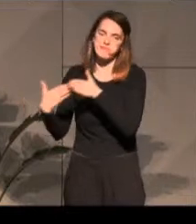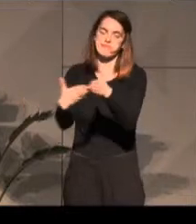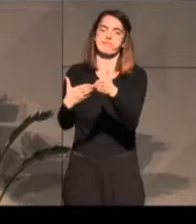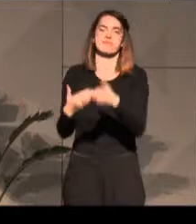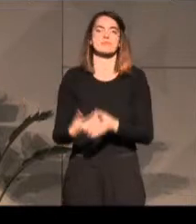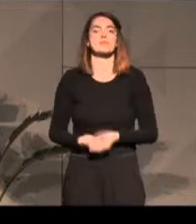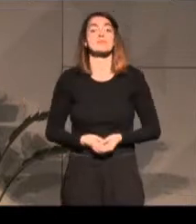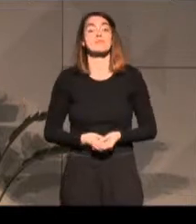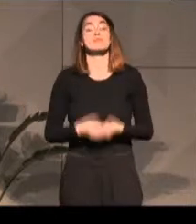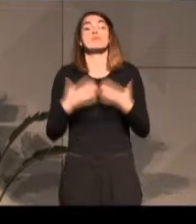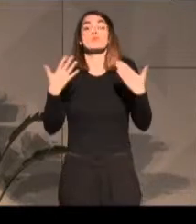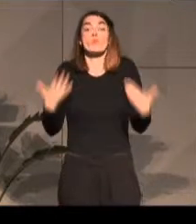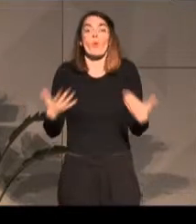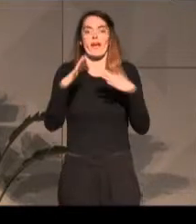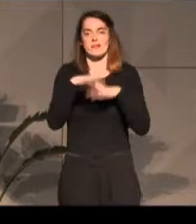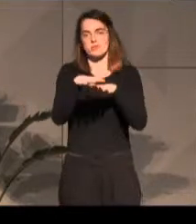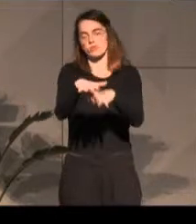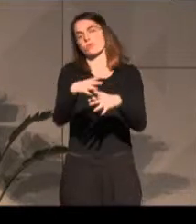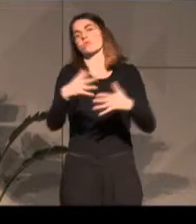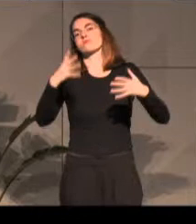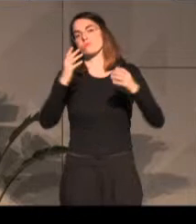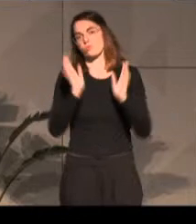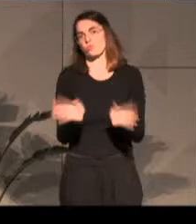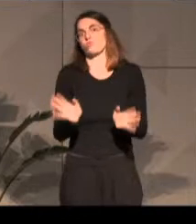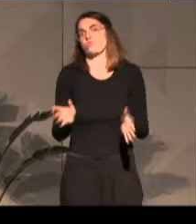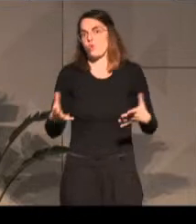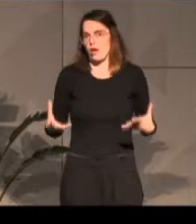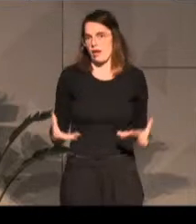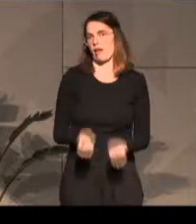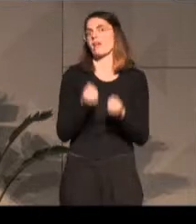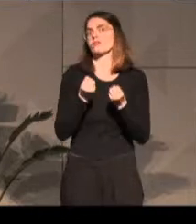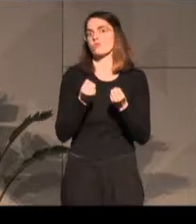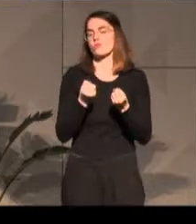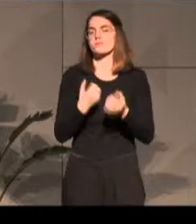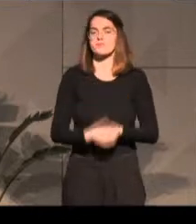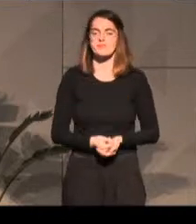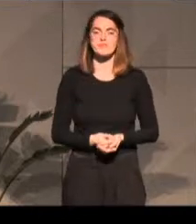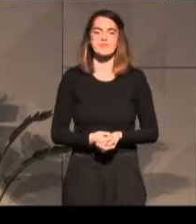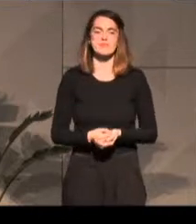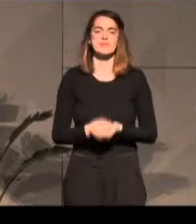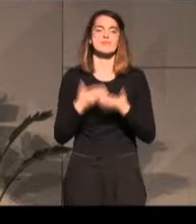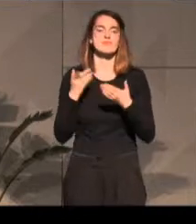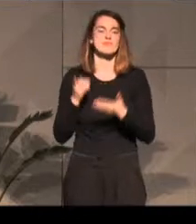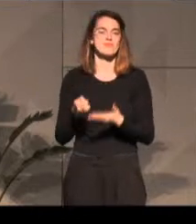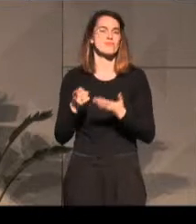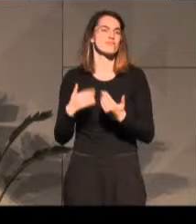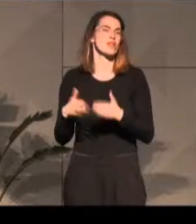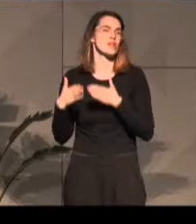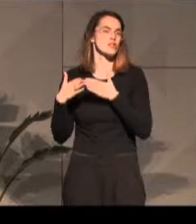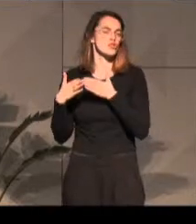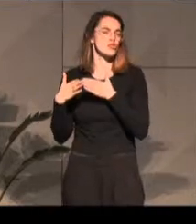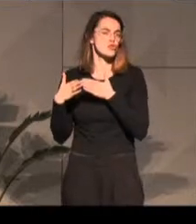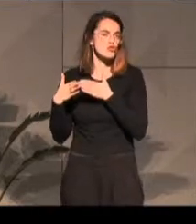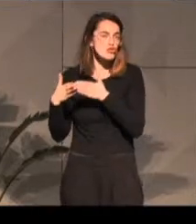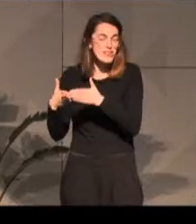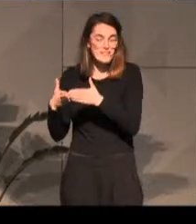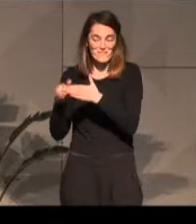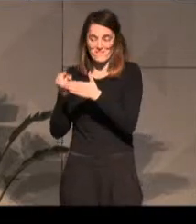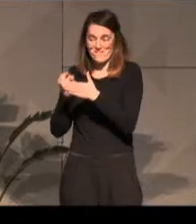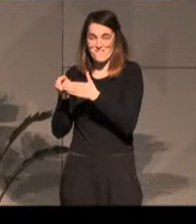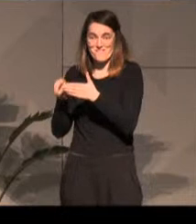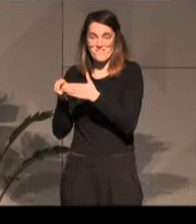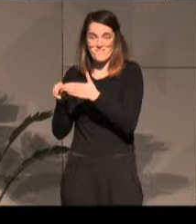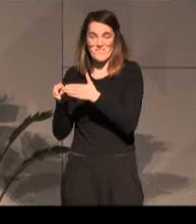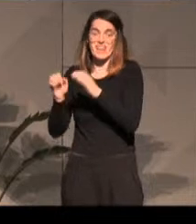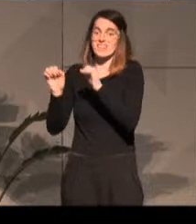and the 5th stage. So our expedition had been saved, and we could continue, but the Maria S. Merian can